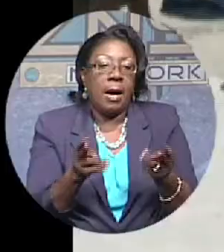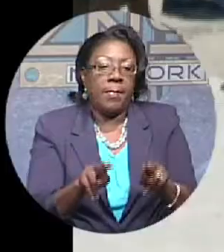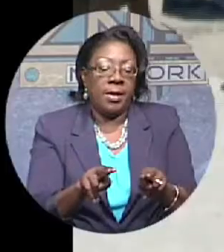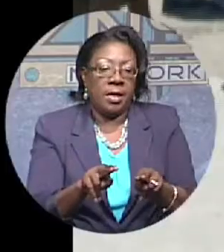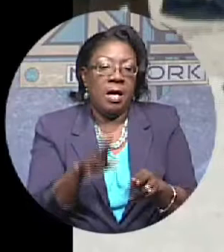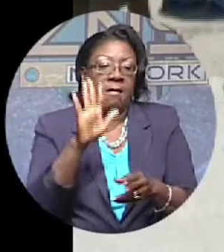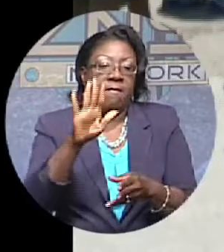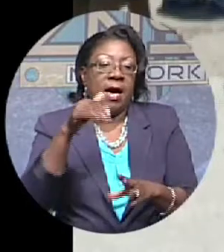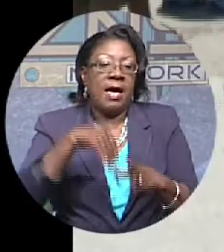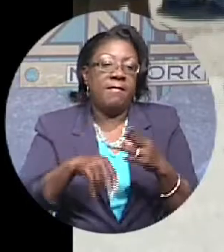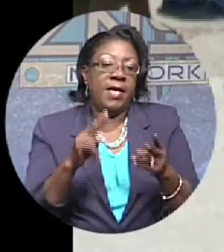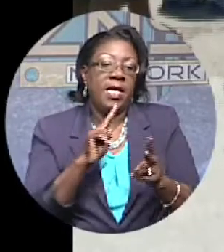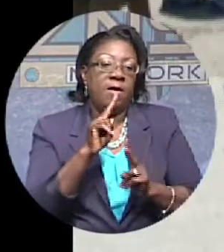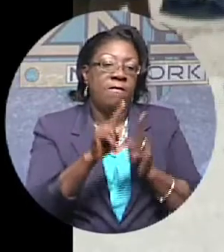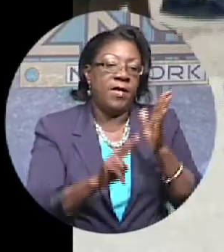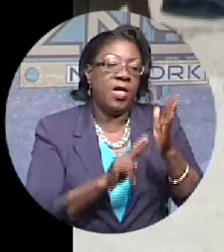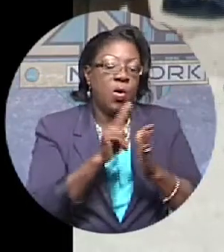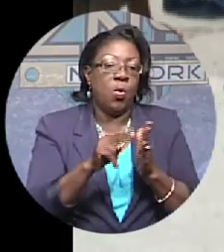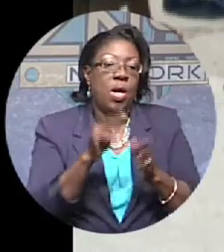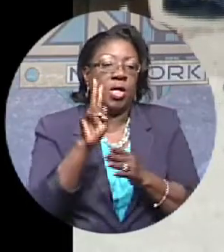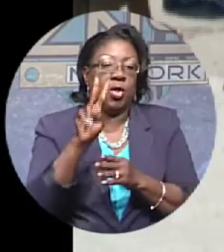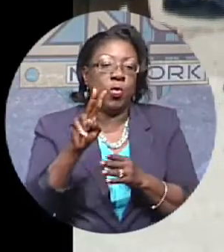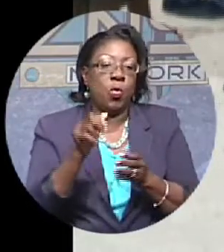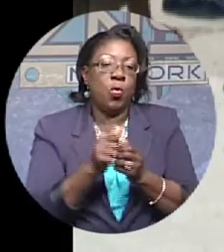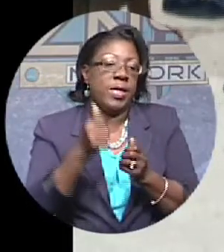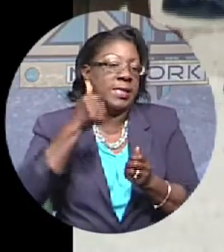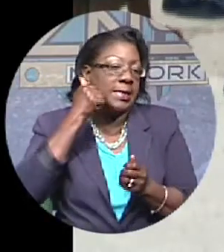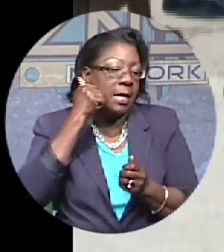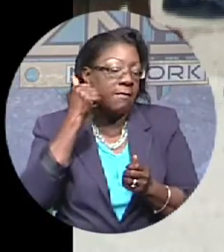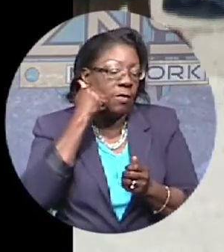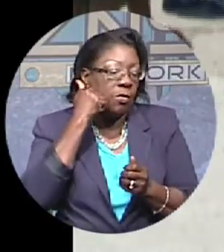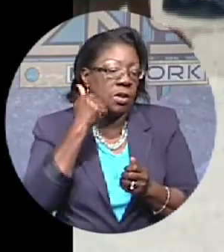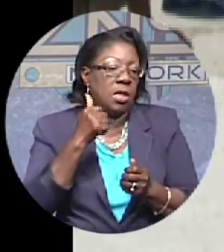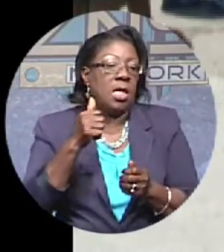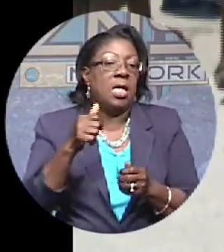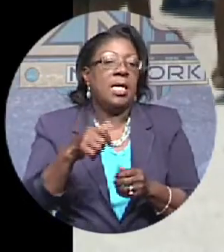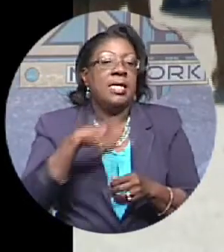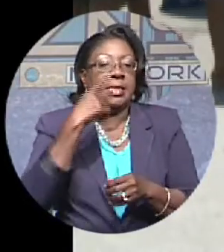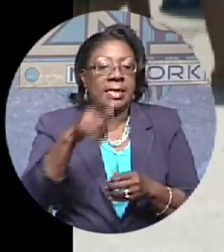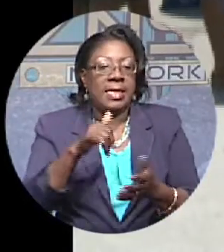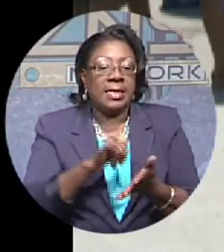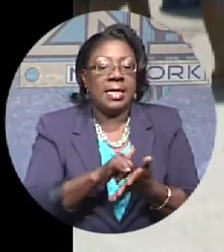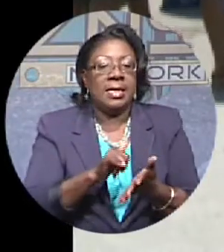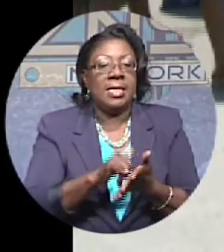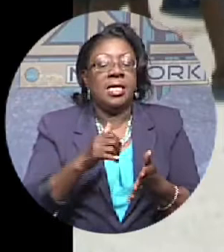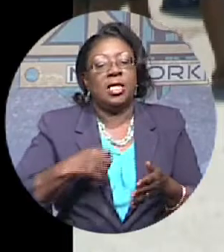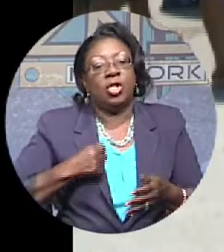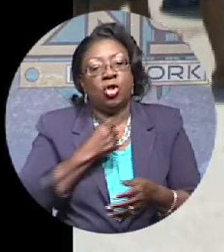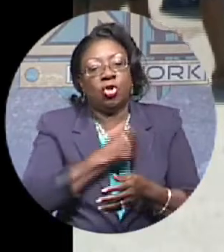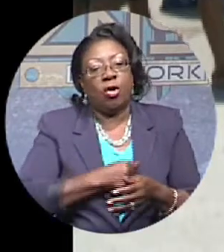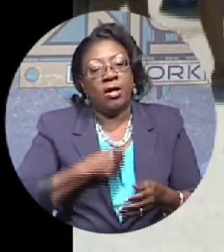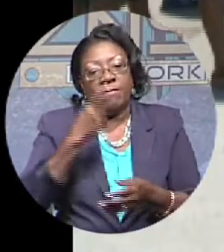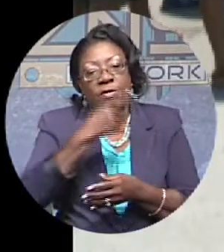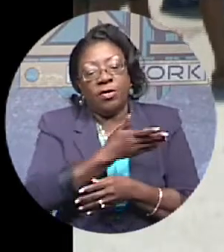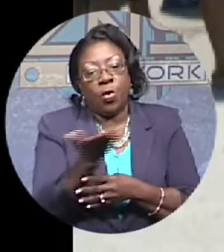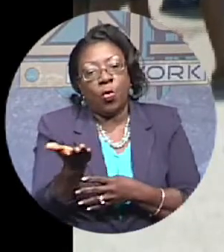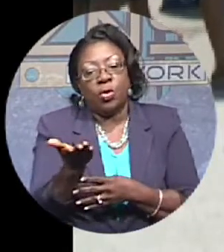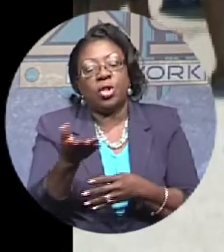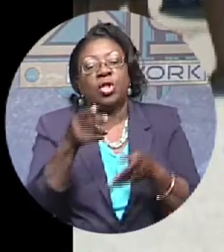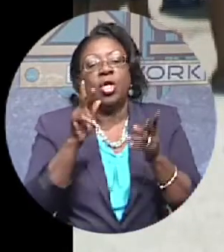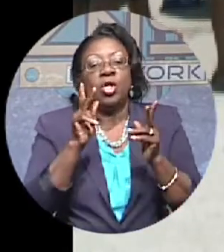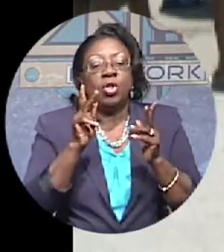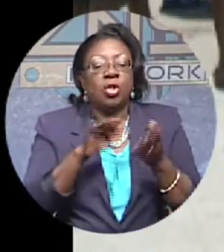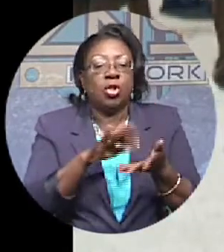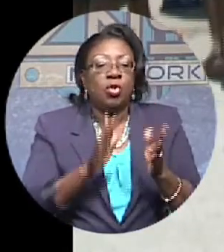of the video, and 2 were found with cell phones. The Chief Justice did, however, express sympathy on behalf of students and their parents who were